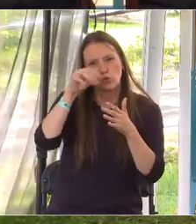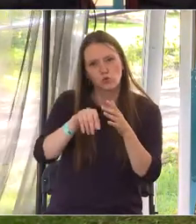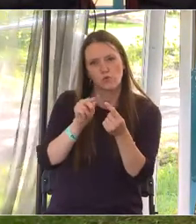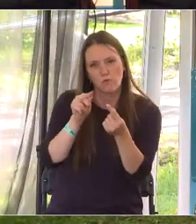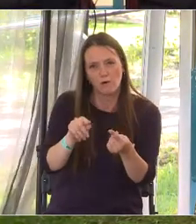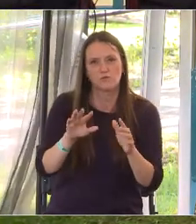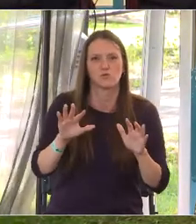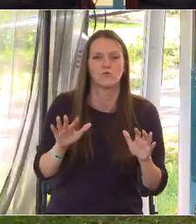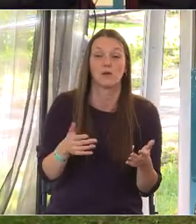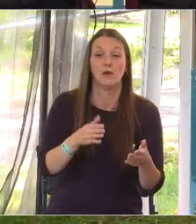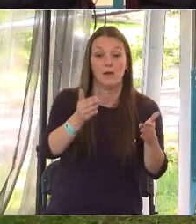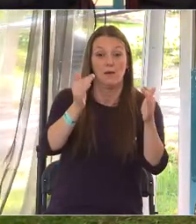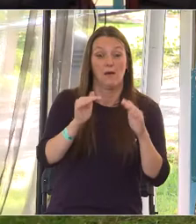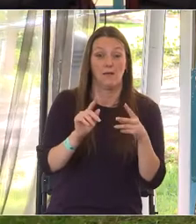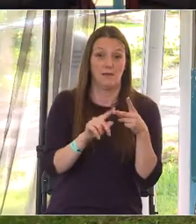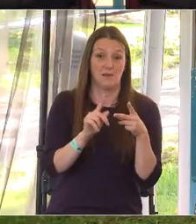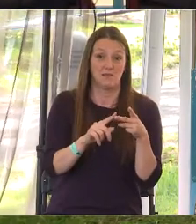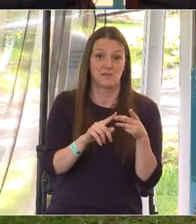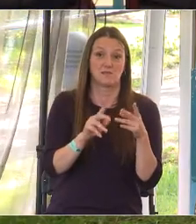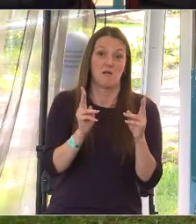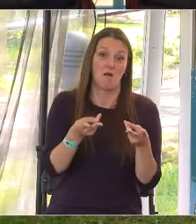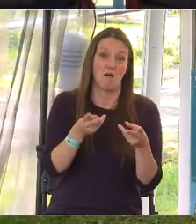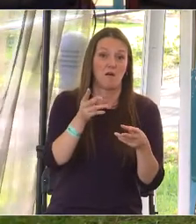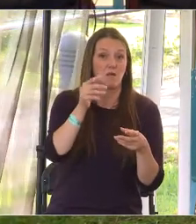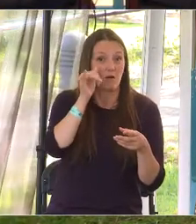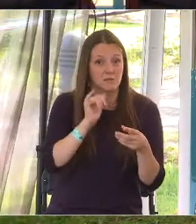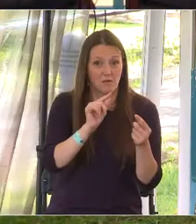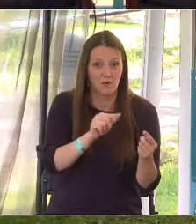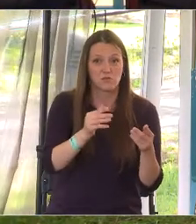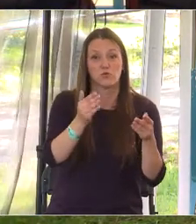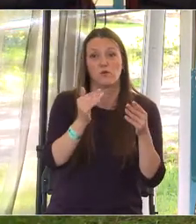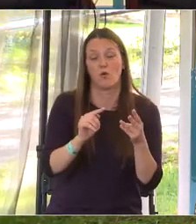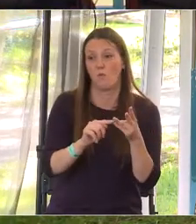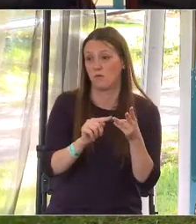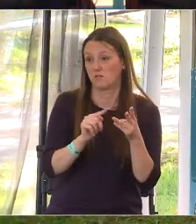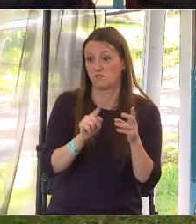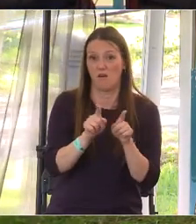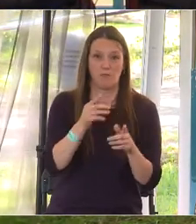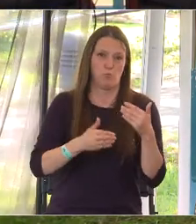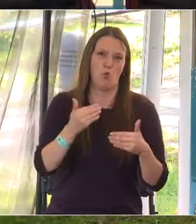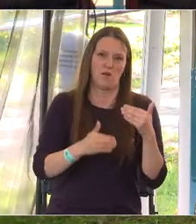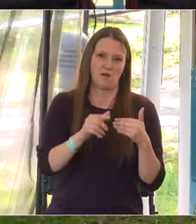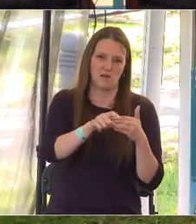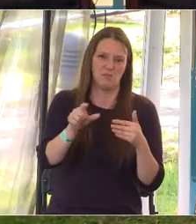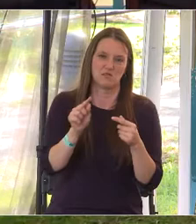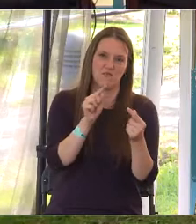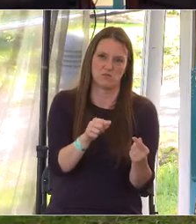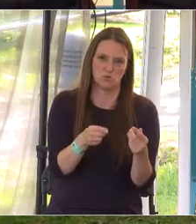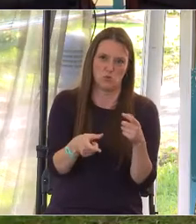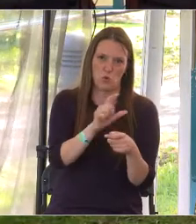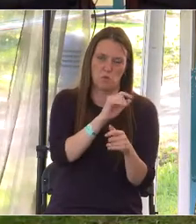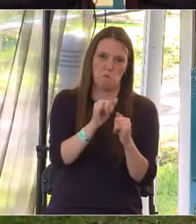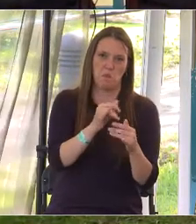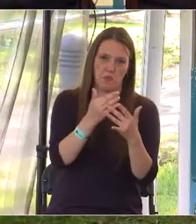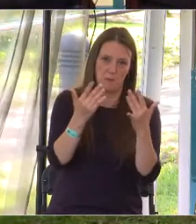black women, and certainly in dealing with the system or with the right of them. In understanding that, all that it boils